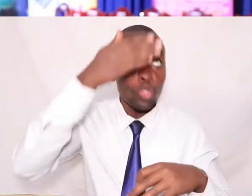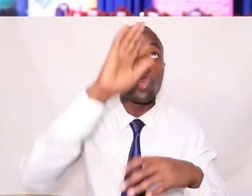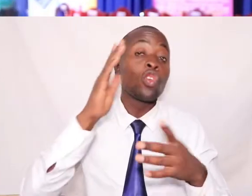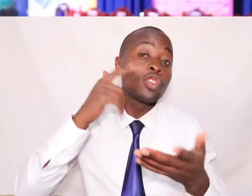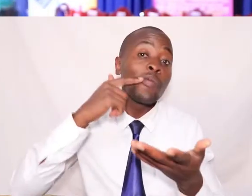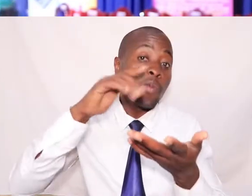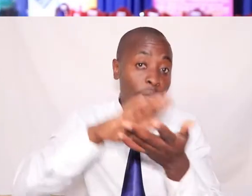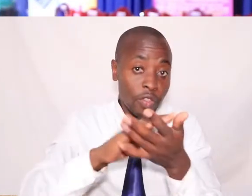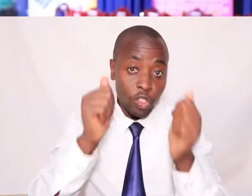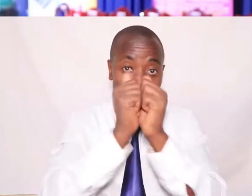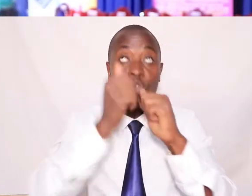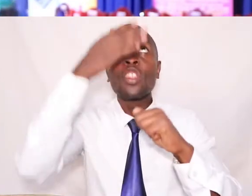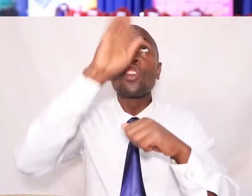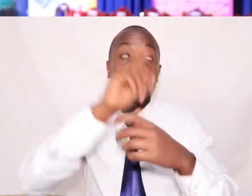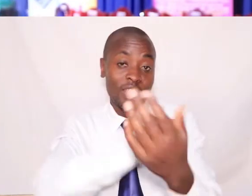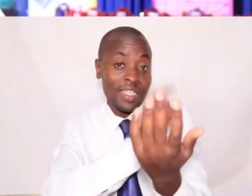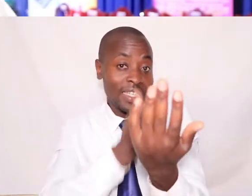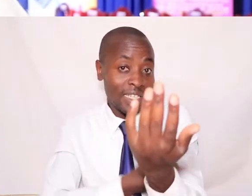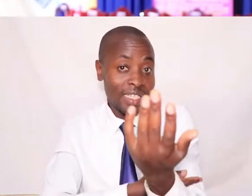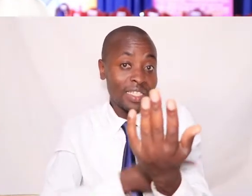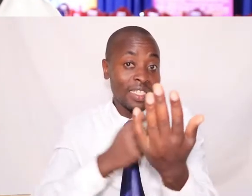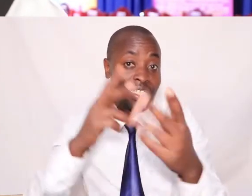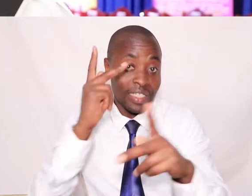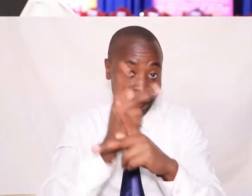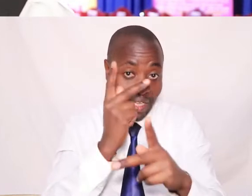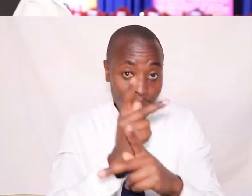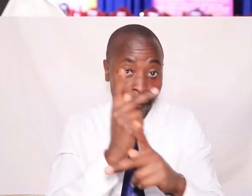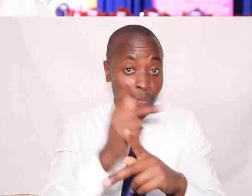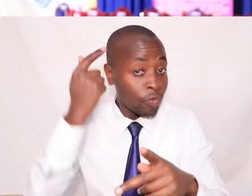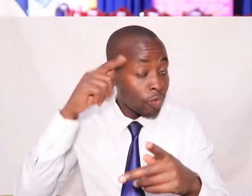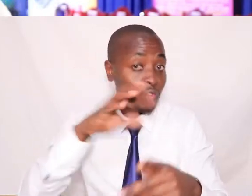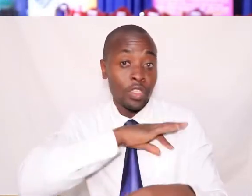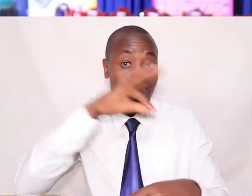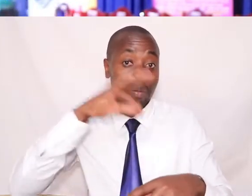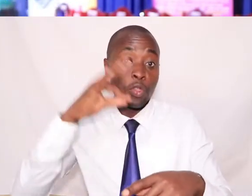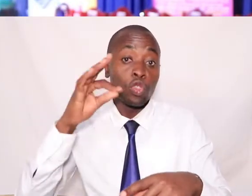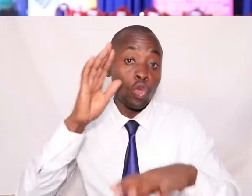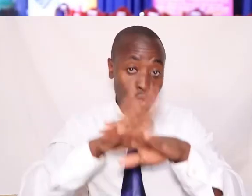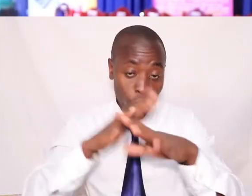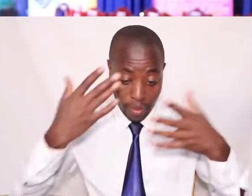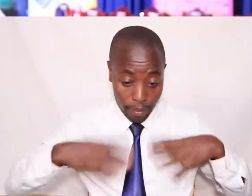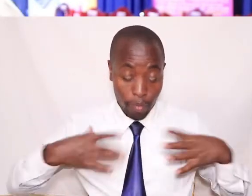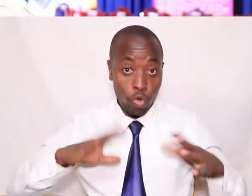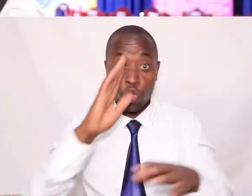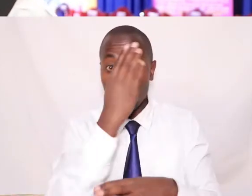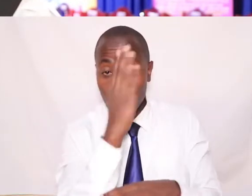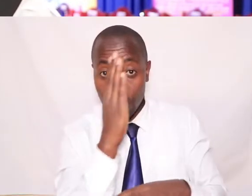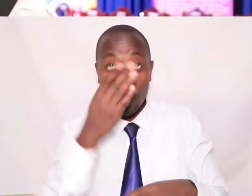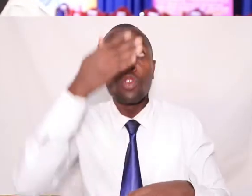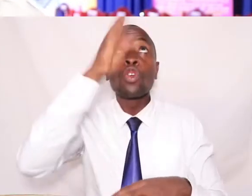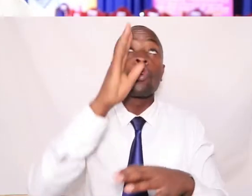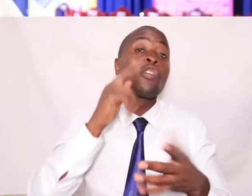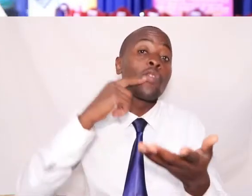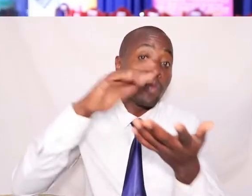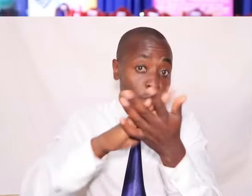promises. And as with God's grace, it isn't reserved for the spiritual elite. Do you ever doubt God's